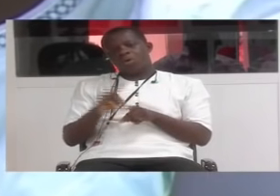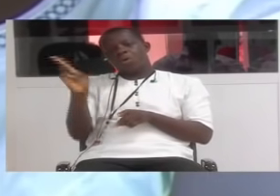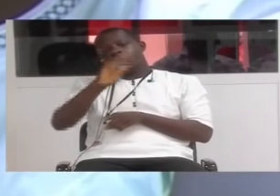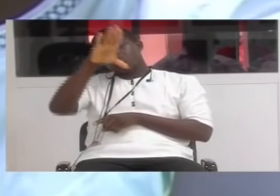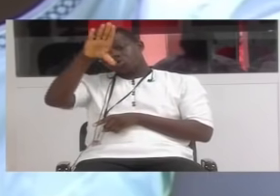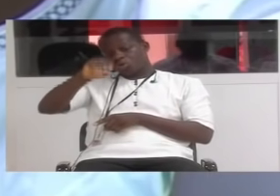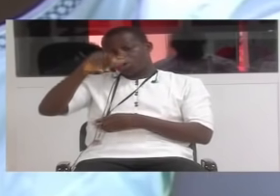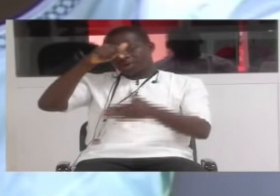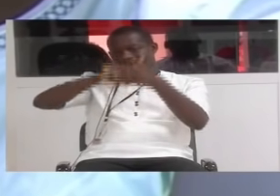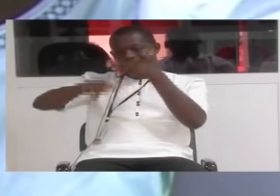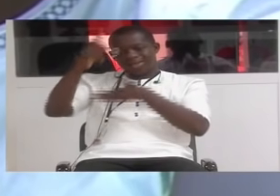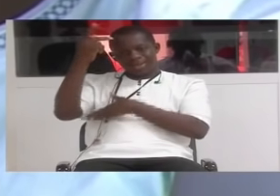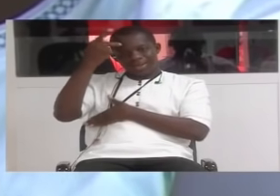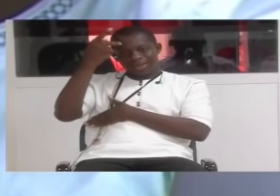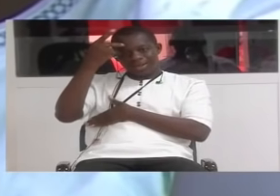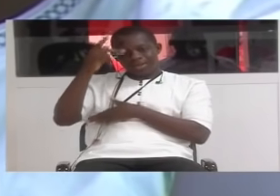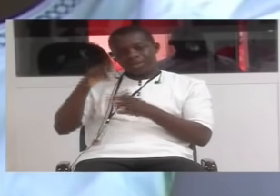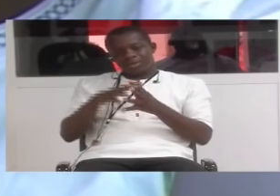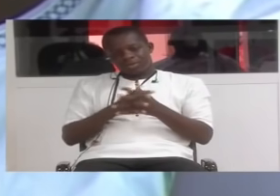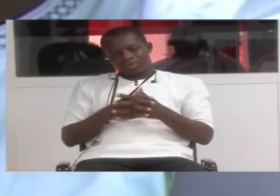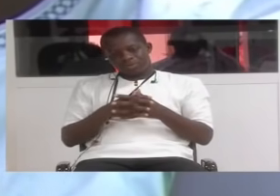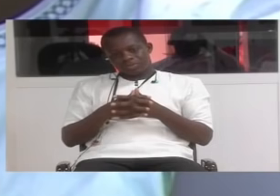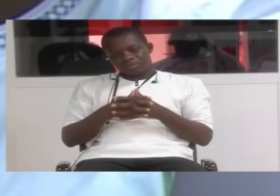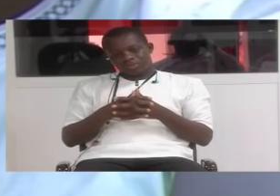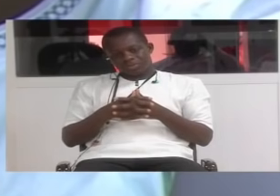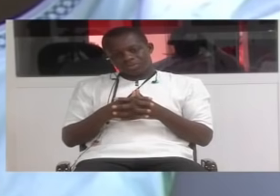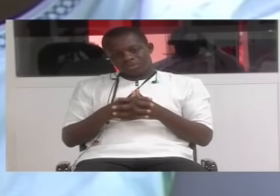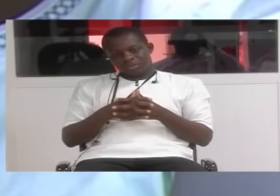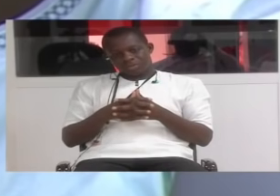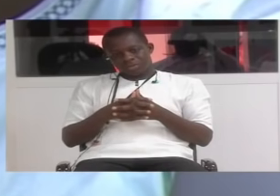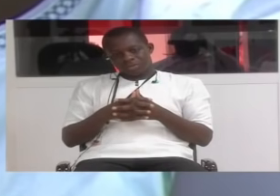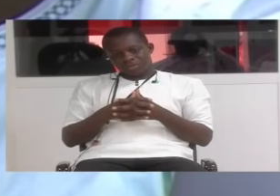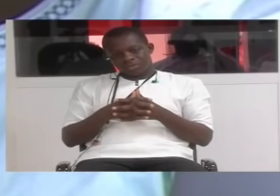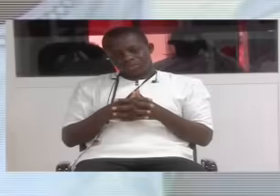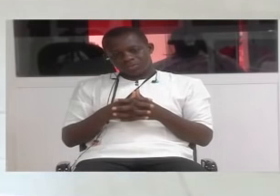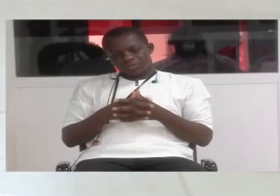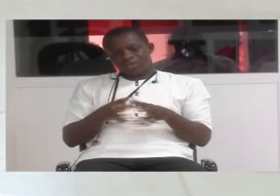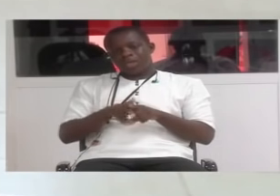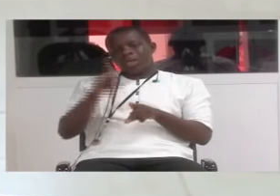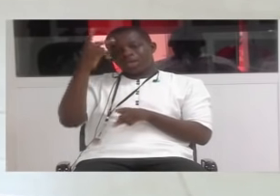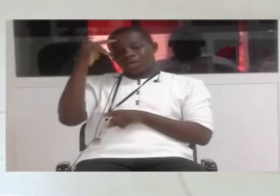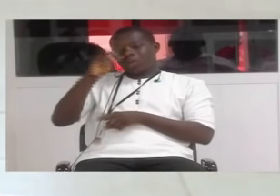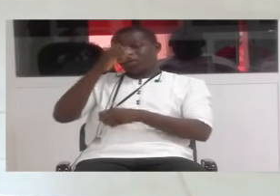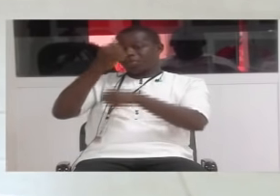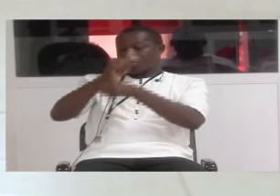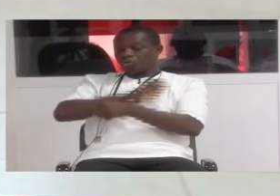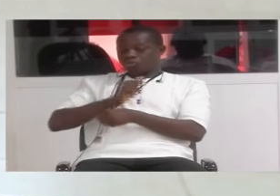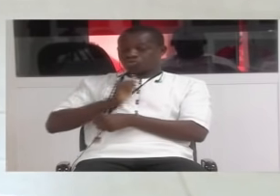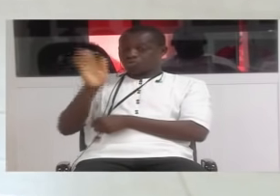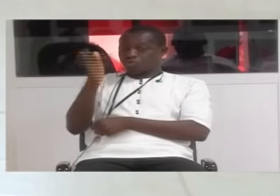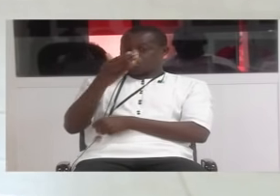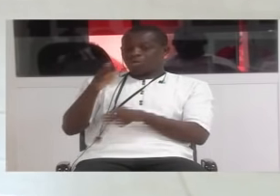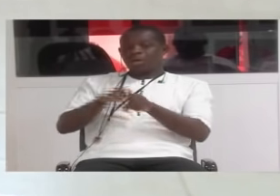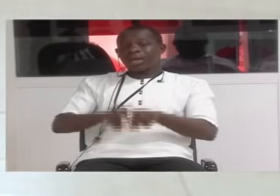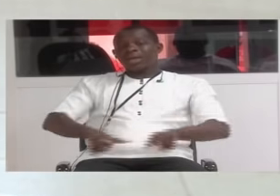in Kanilay? Lana len yobu Kanilay wala lan ngeen dem def won Kanilay? Kanilay luñu fa yobu won moy Yaya Jamme mu ne mom